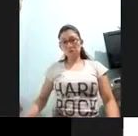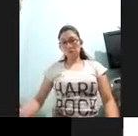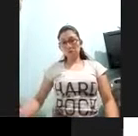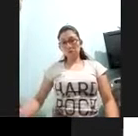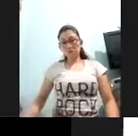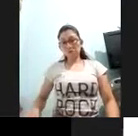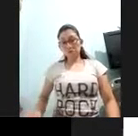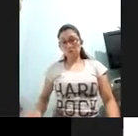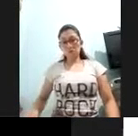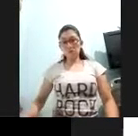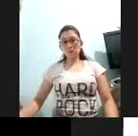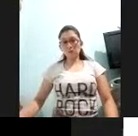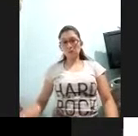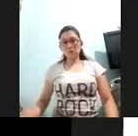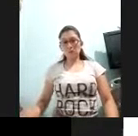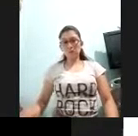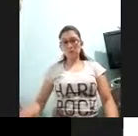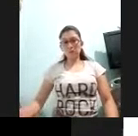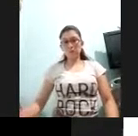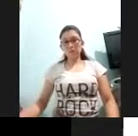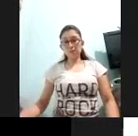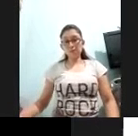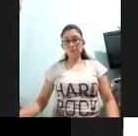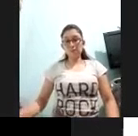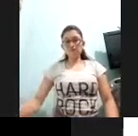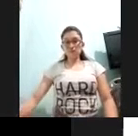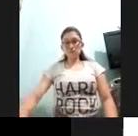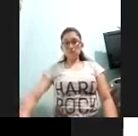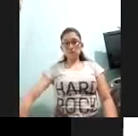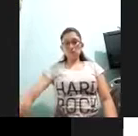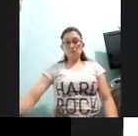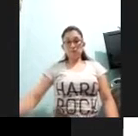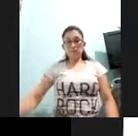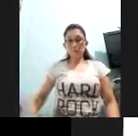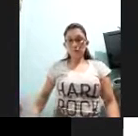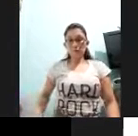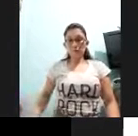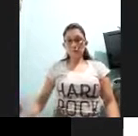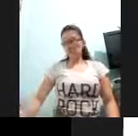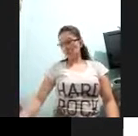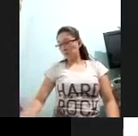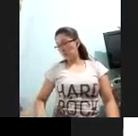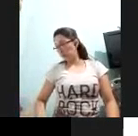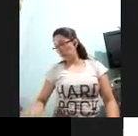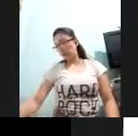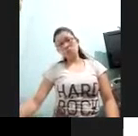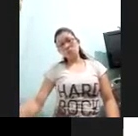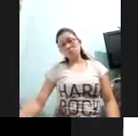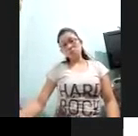adelantó. Buen trabajo. Excelente. Good job. Ok, Darío.